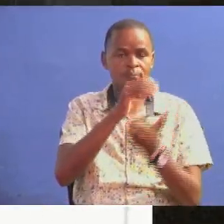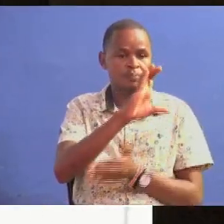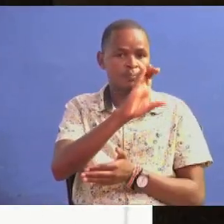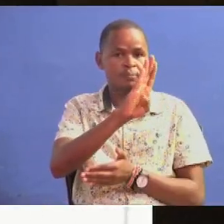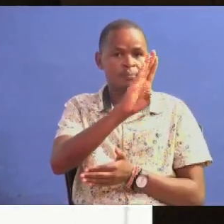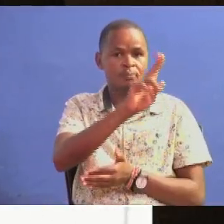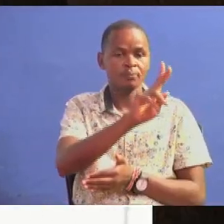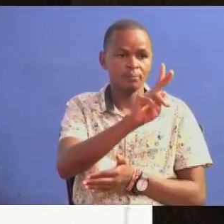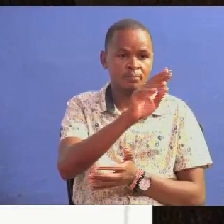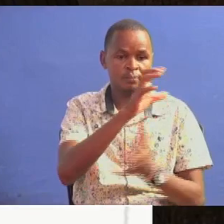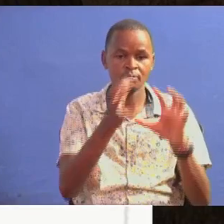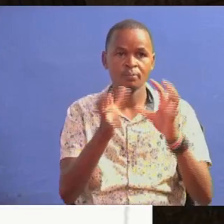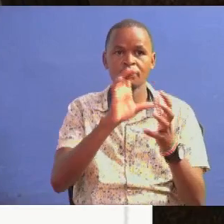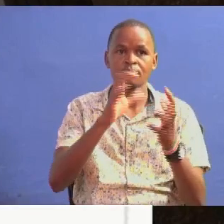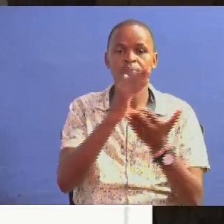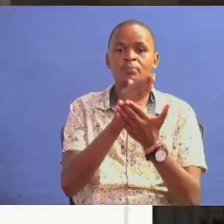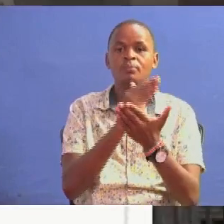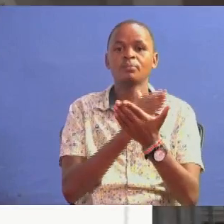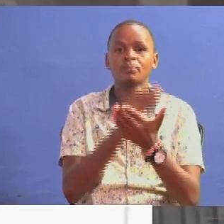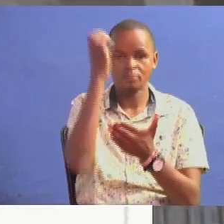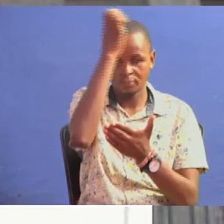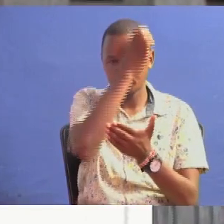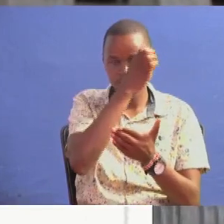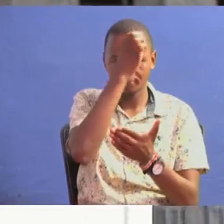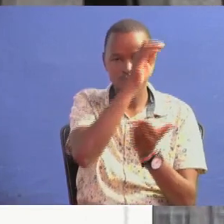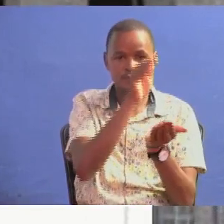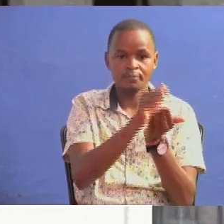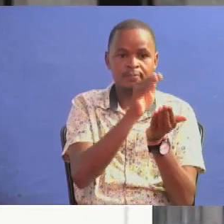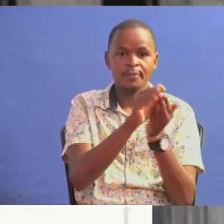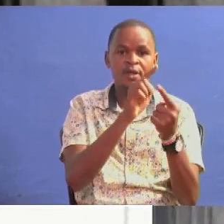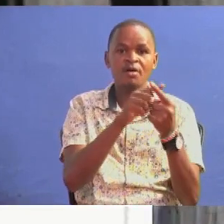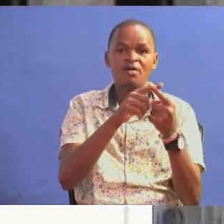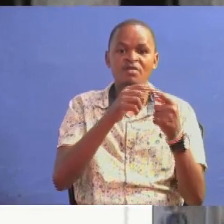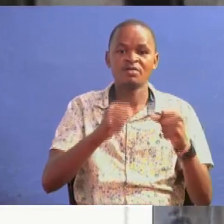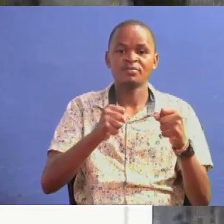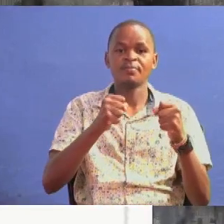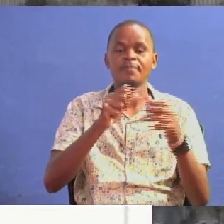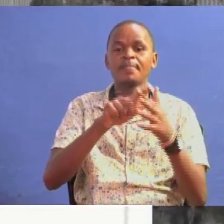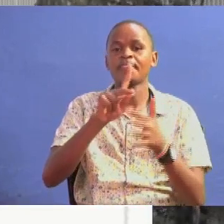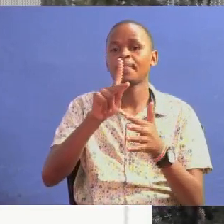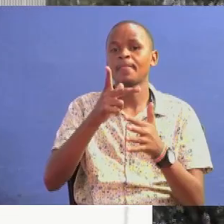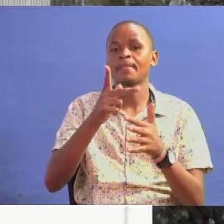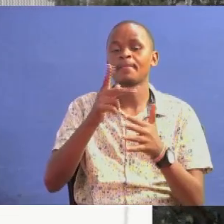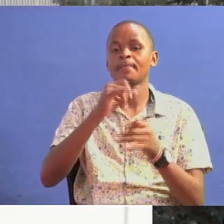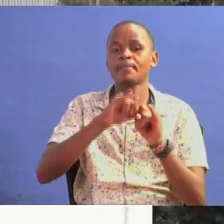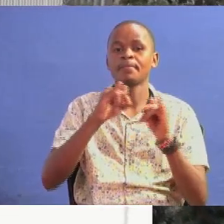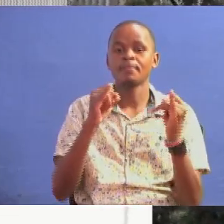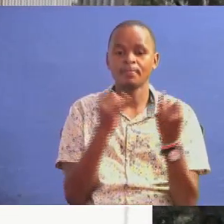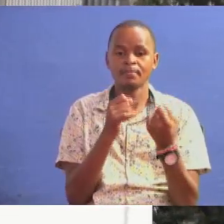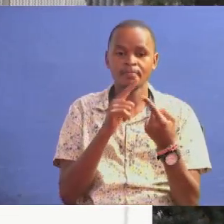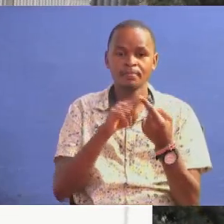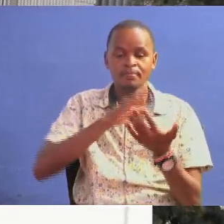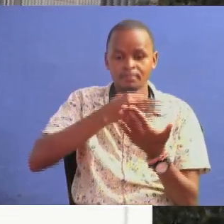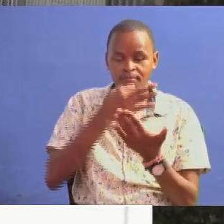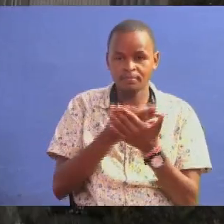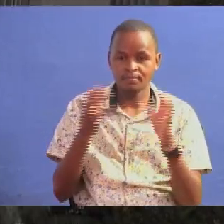launched a new climate finance initiative with European Investment Bank to strengthen engagement by Kenyan financial institutions to